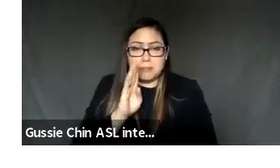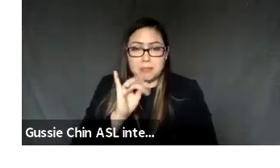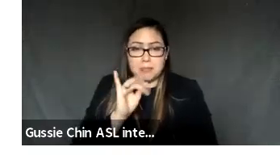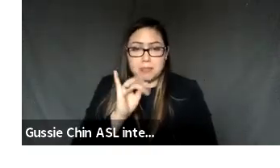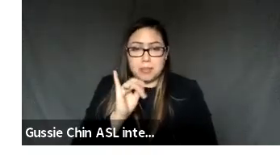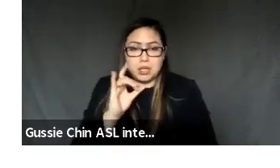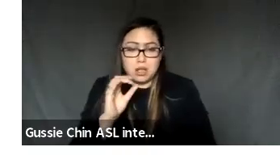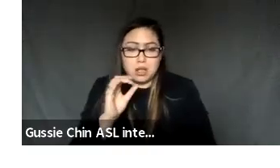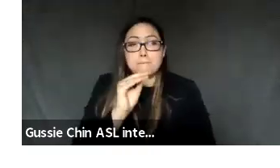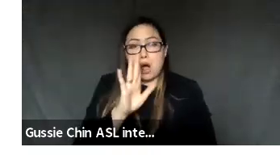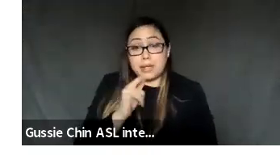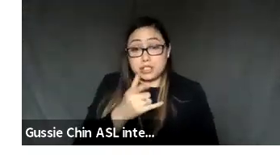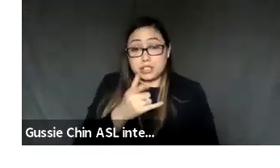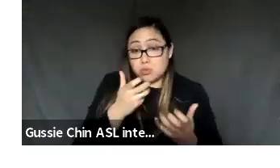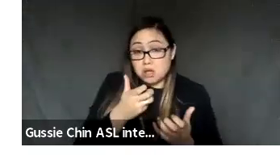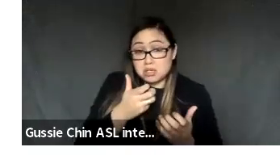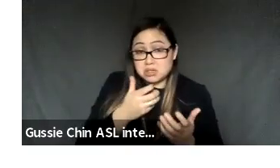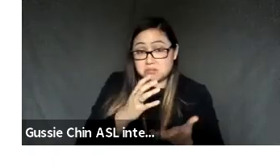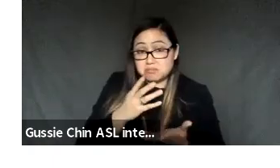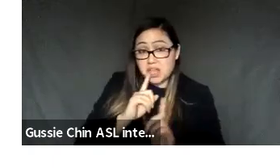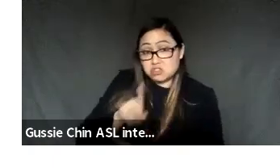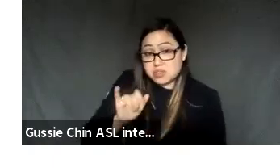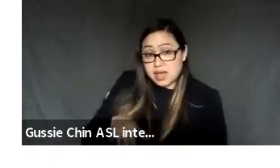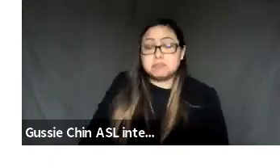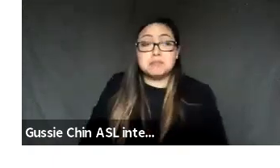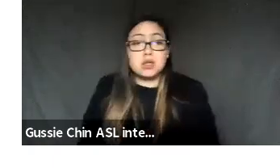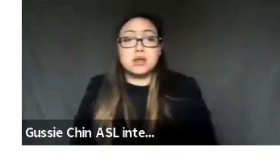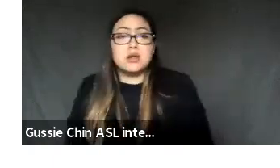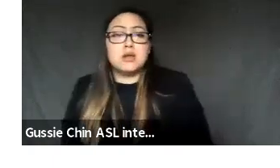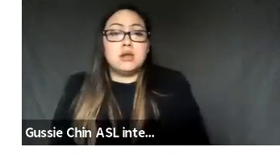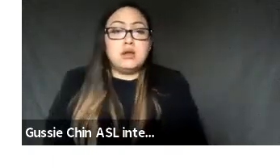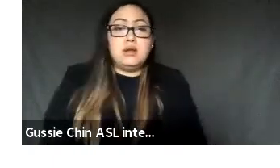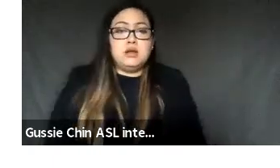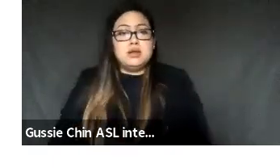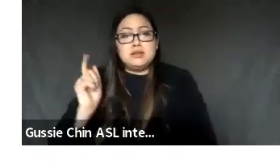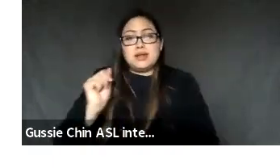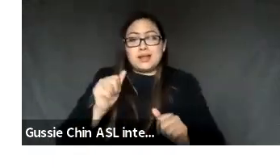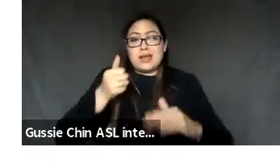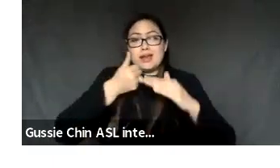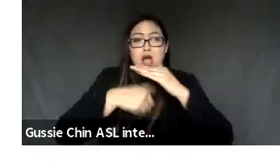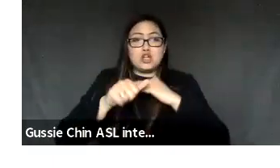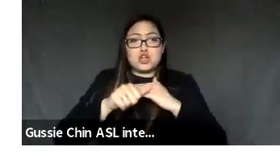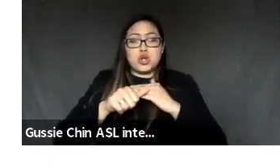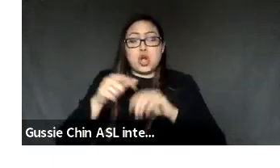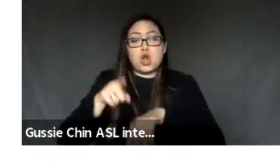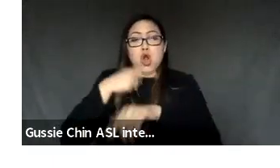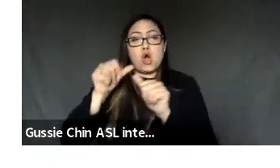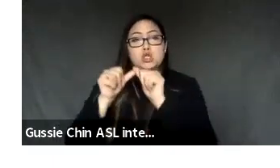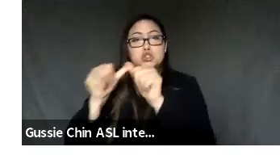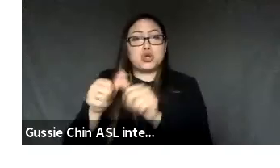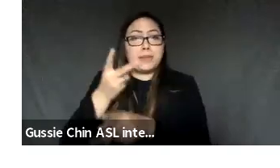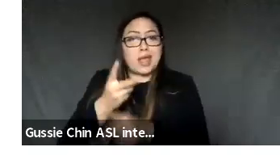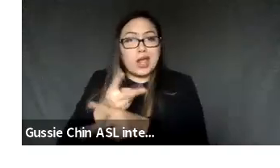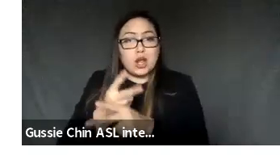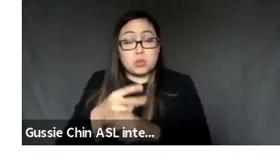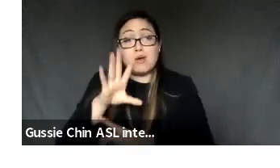Yeah, so they can be really under what we call like the long-term care. And so that was the, like we said,